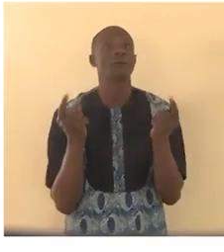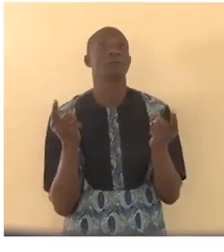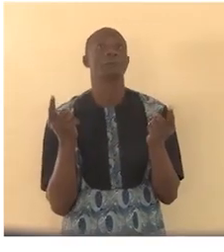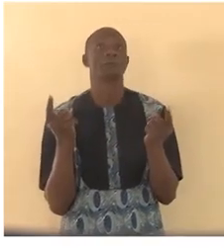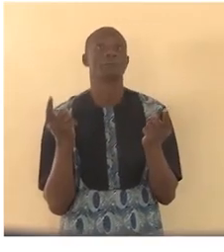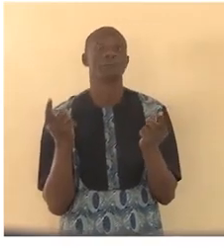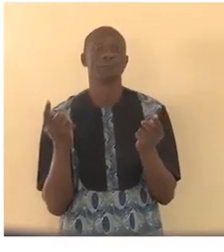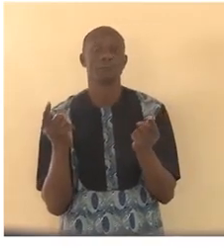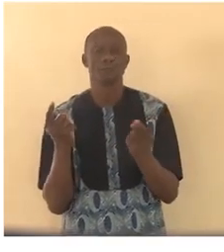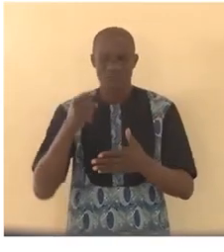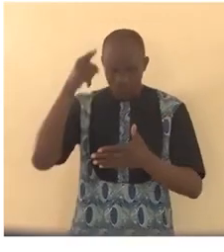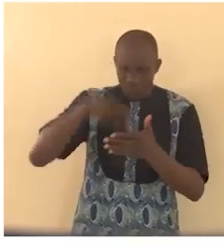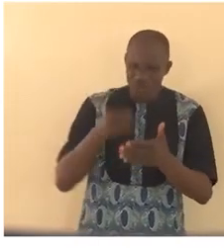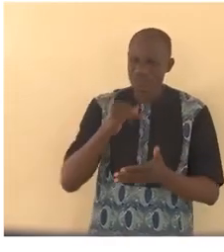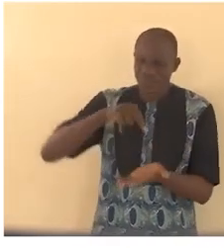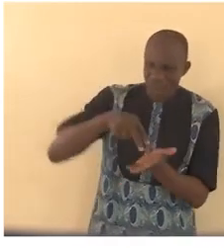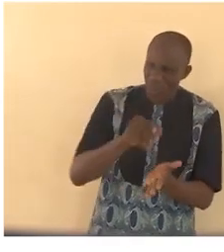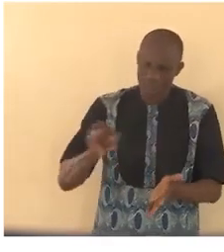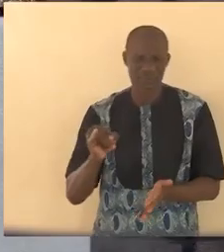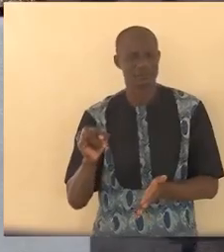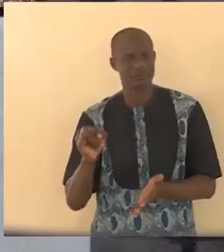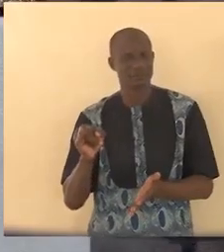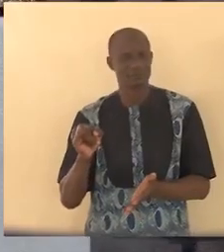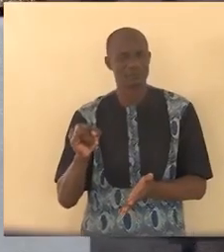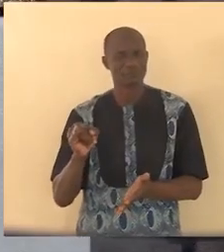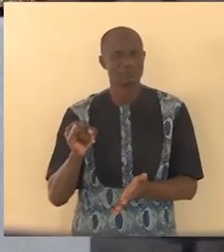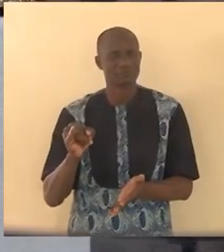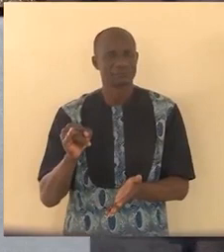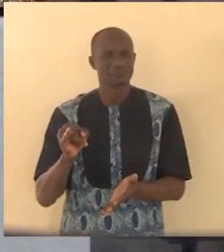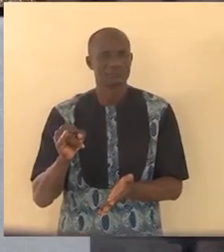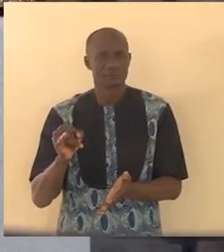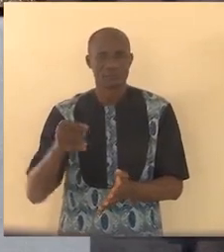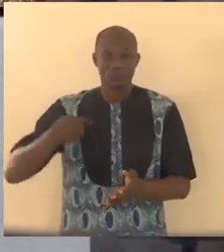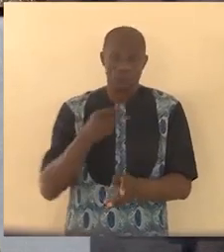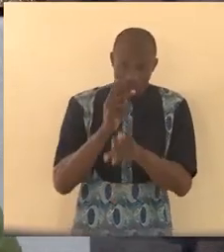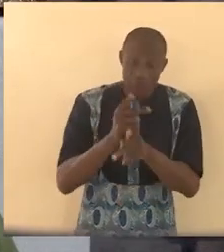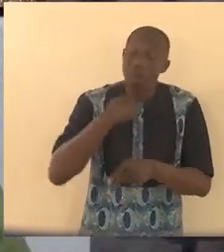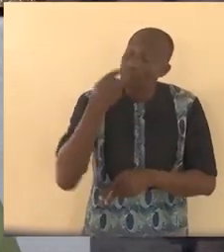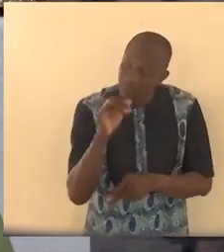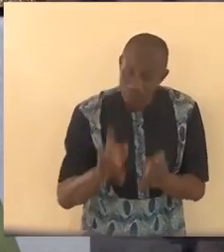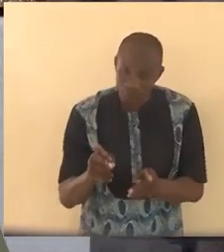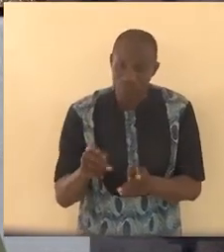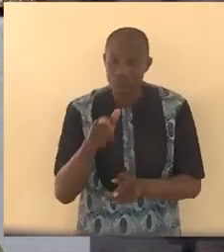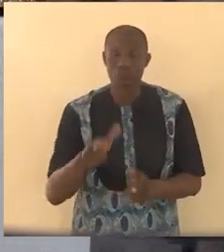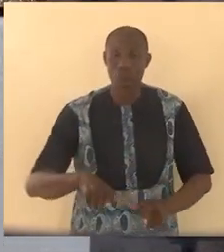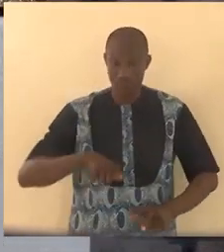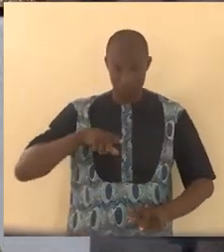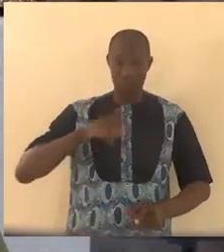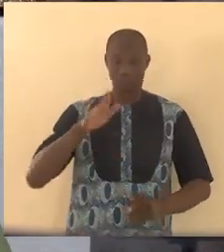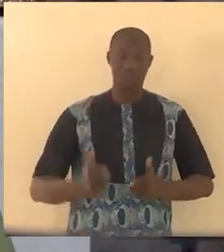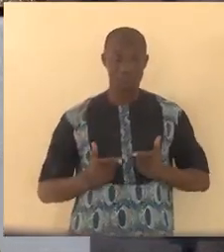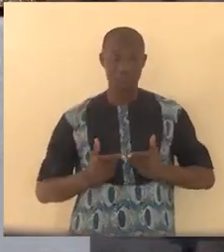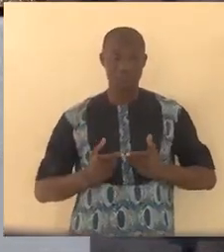up, they say, but what is the purpose? I mean, we keep telling people, you live your life, you wake up